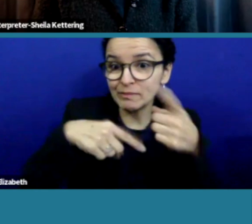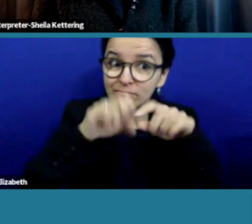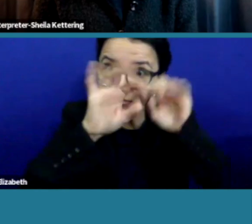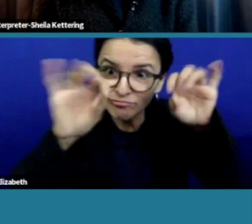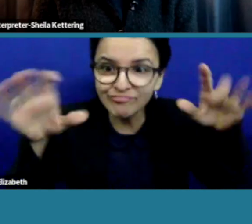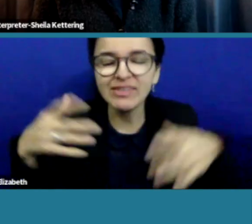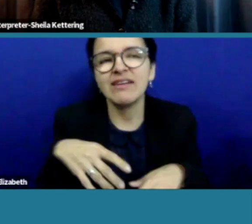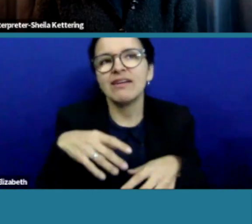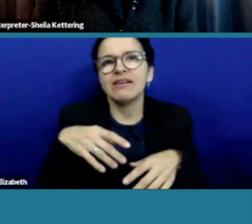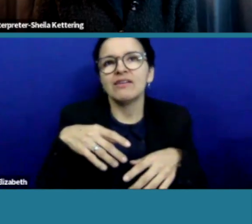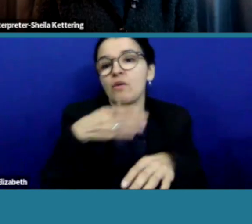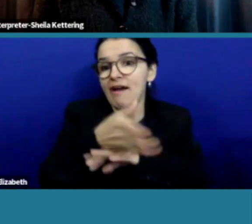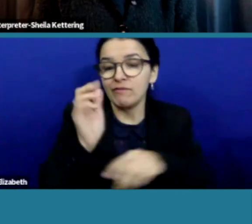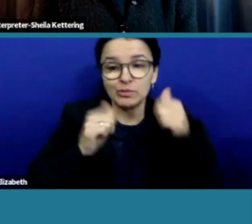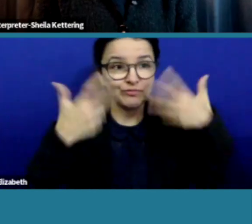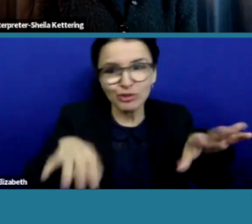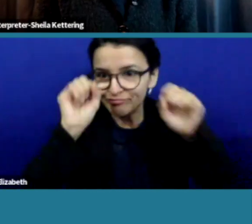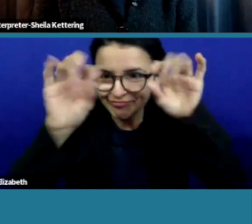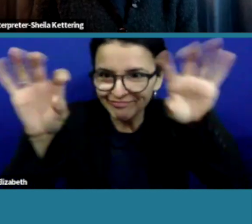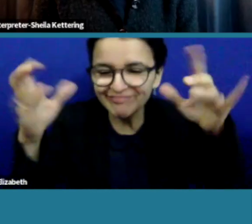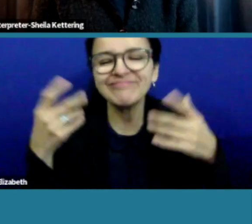the interpretation.